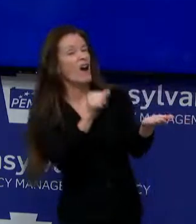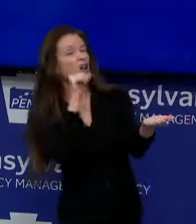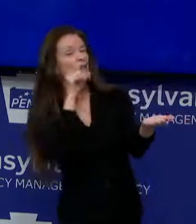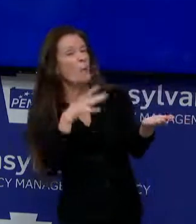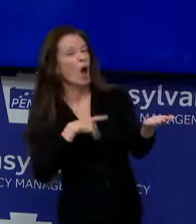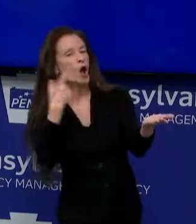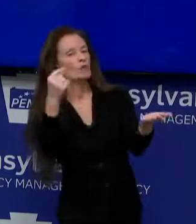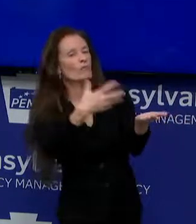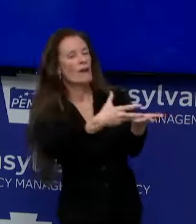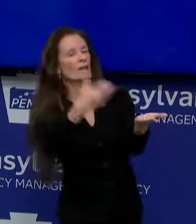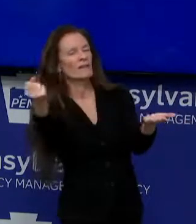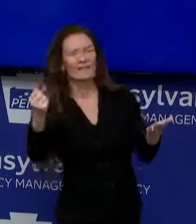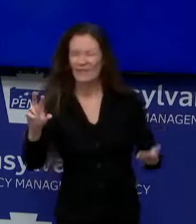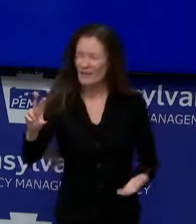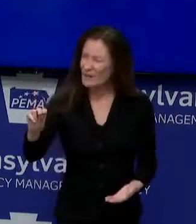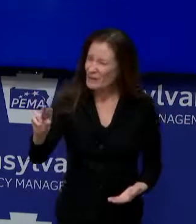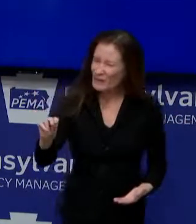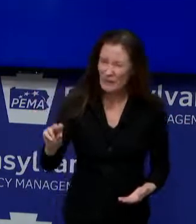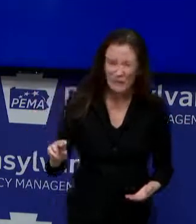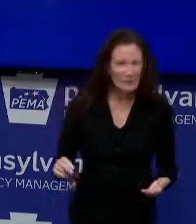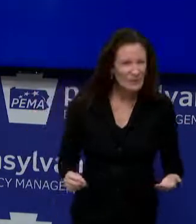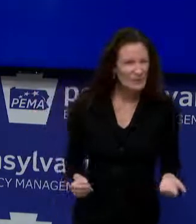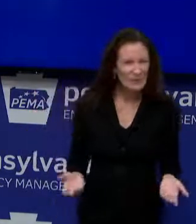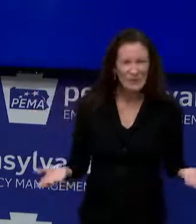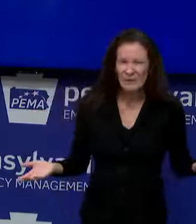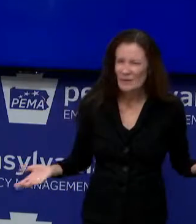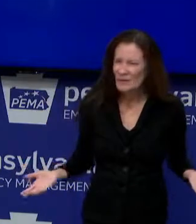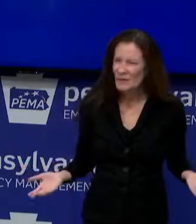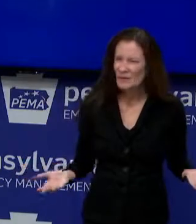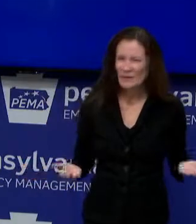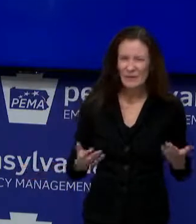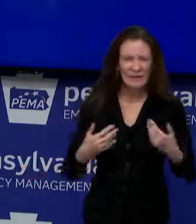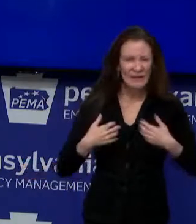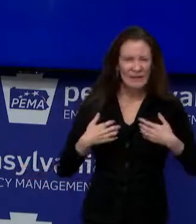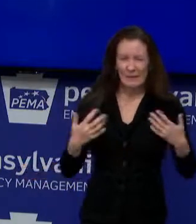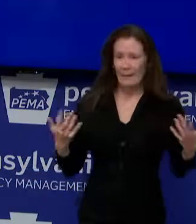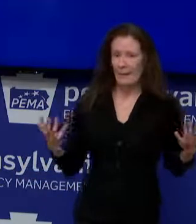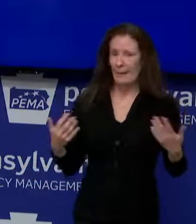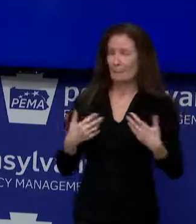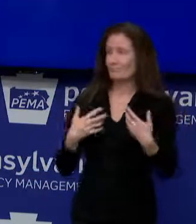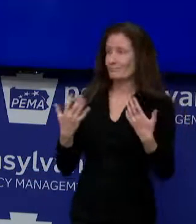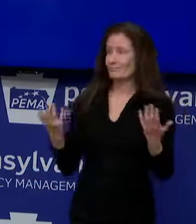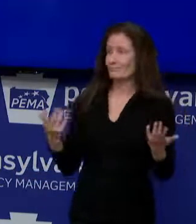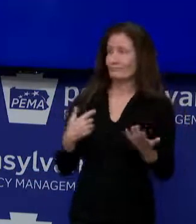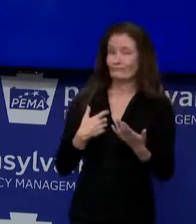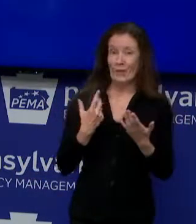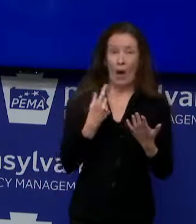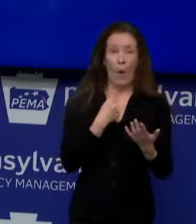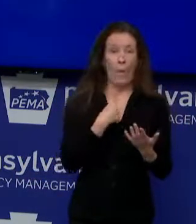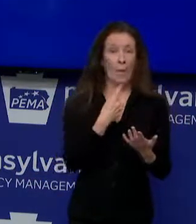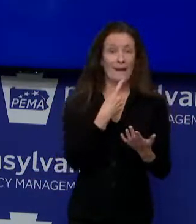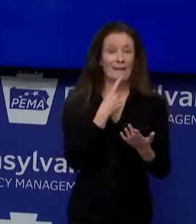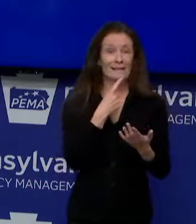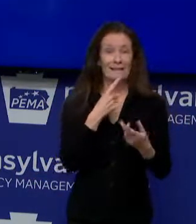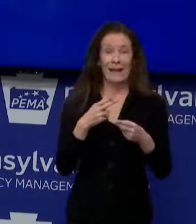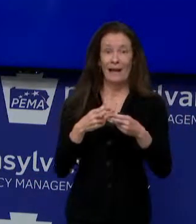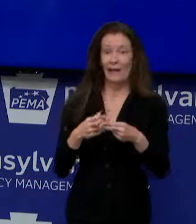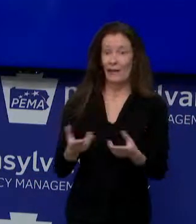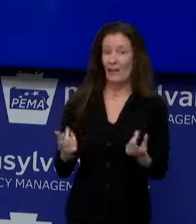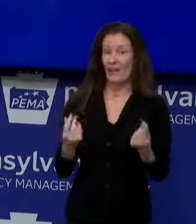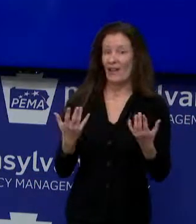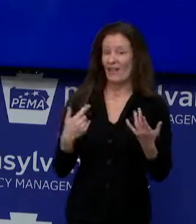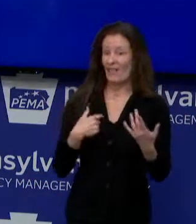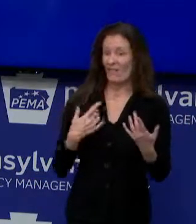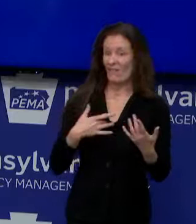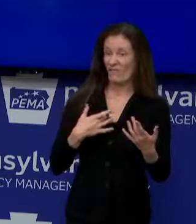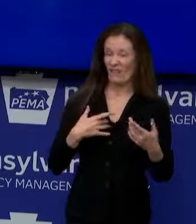don't know what I would call it except basically inconsistent. It's inconsistent